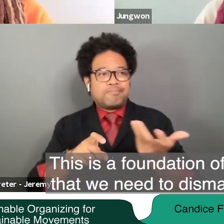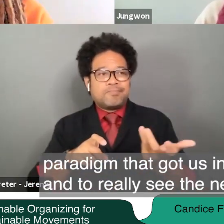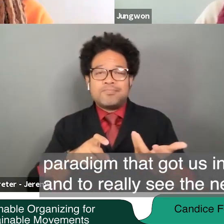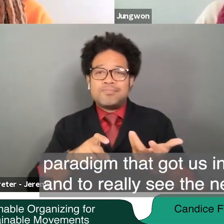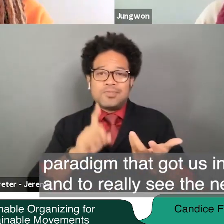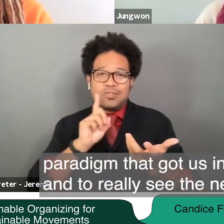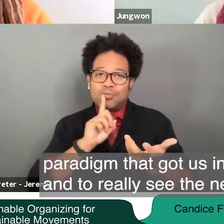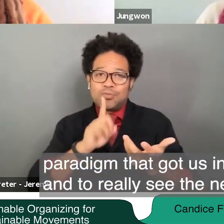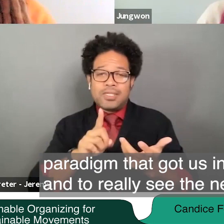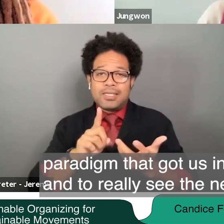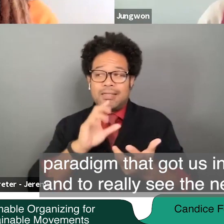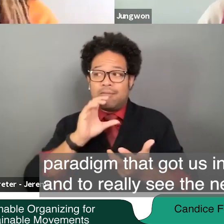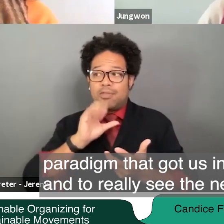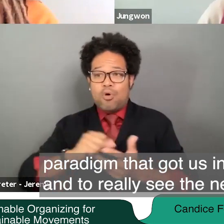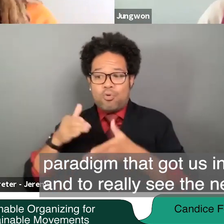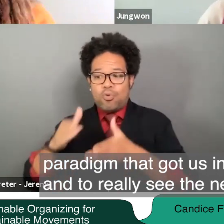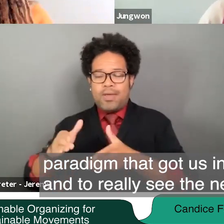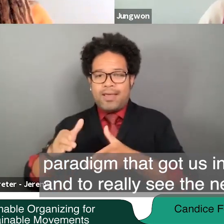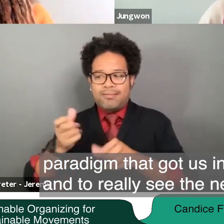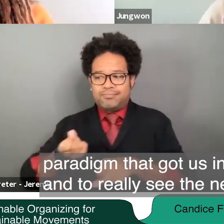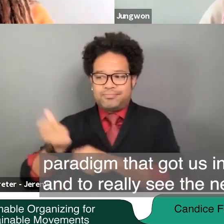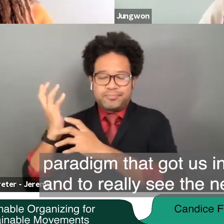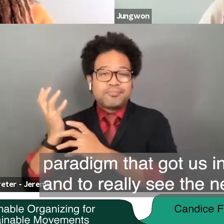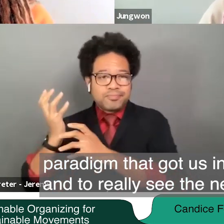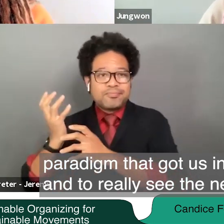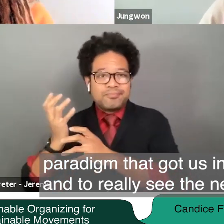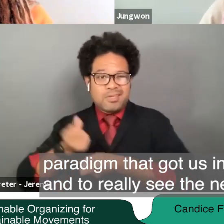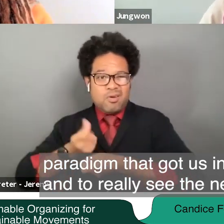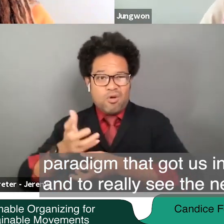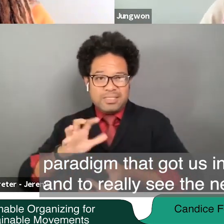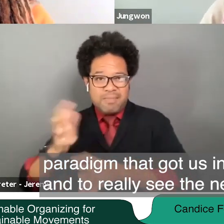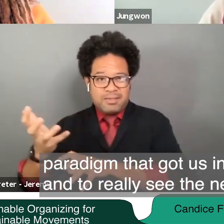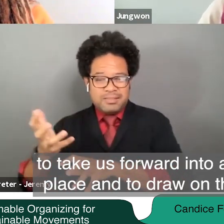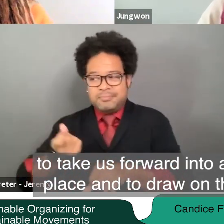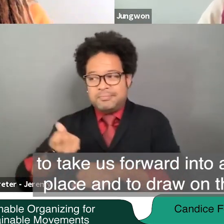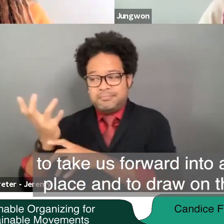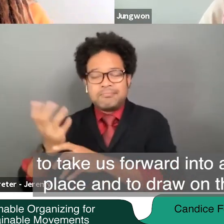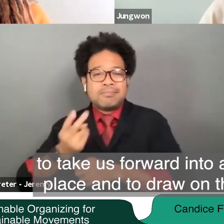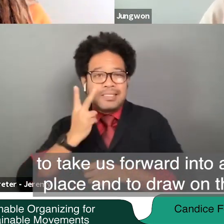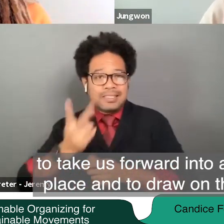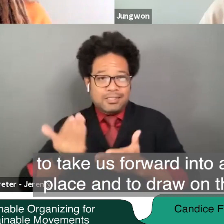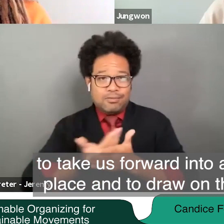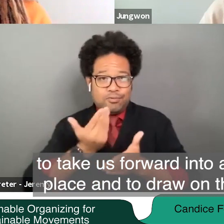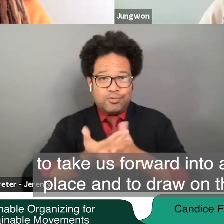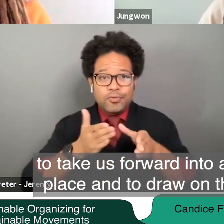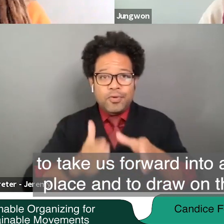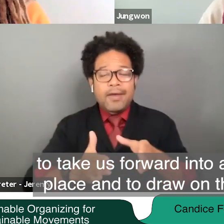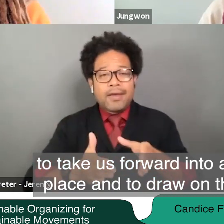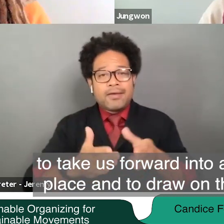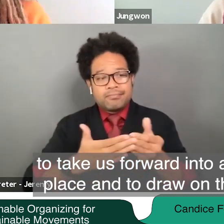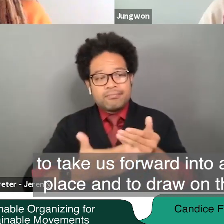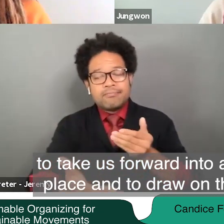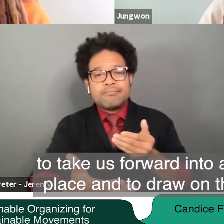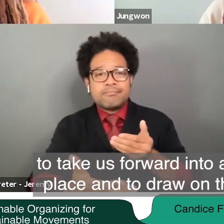the old paradigm that got us into this mess, and to really seed the new paradigm to take us forward